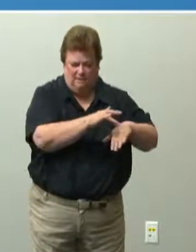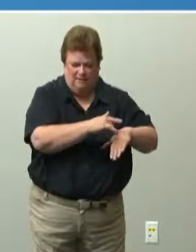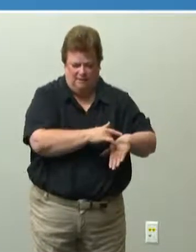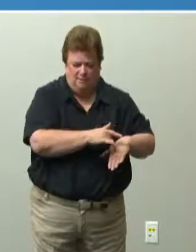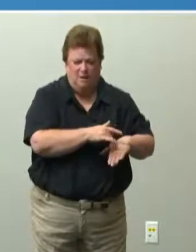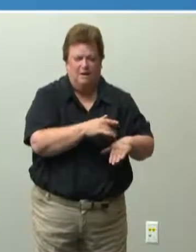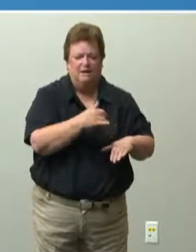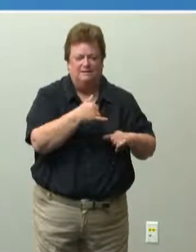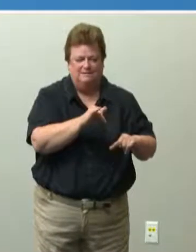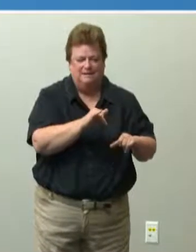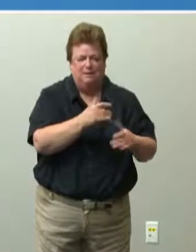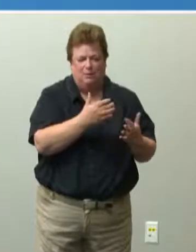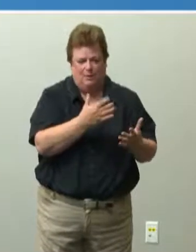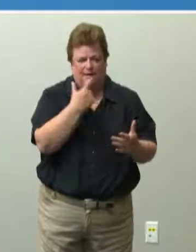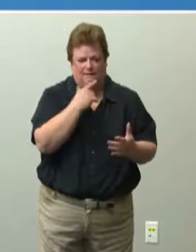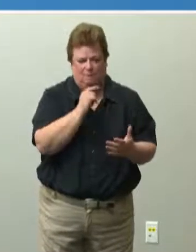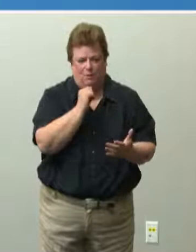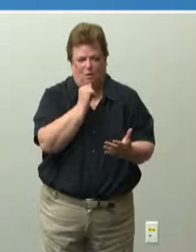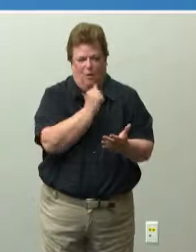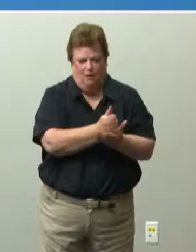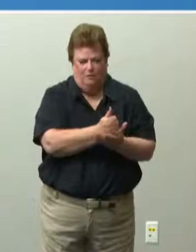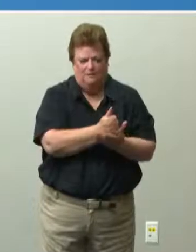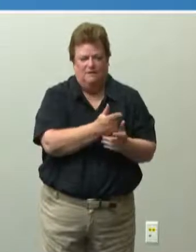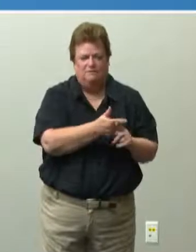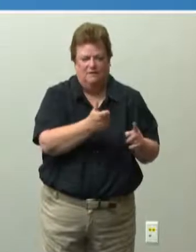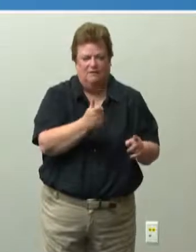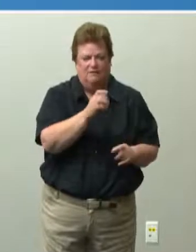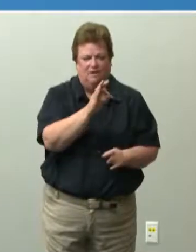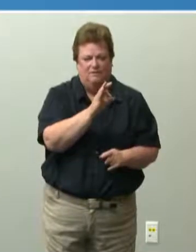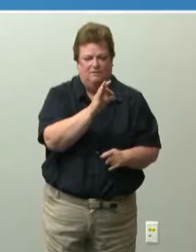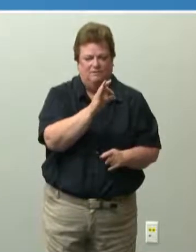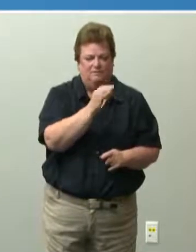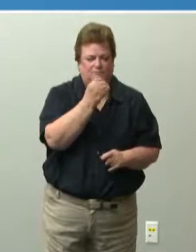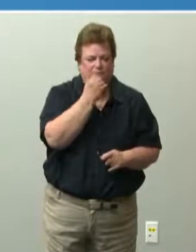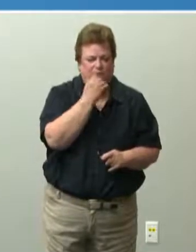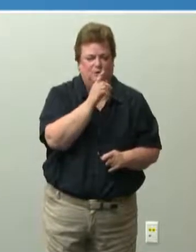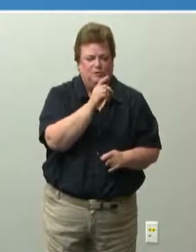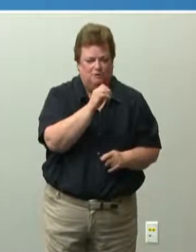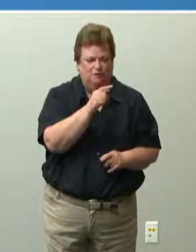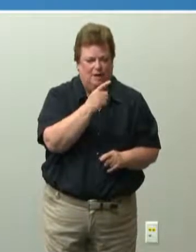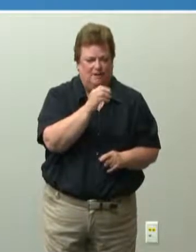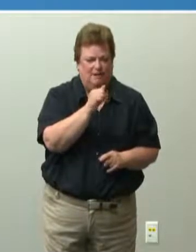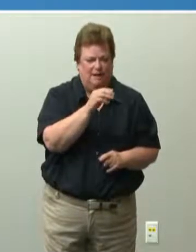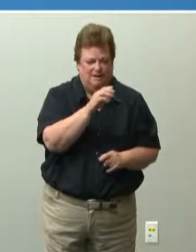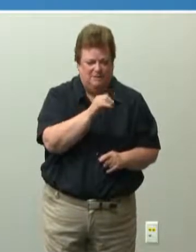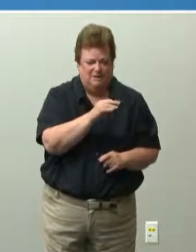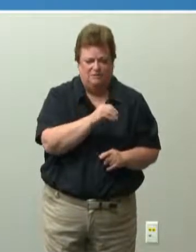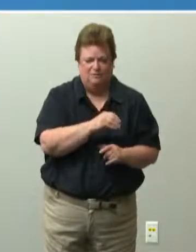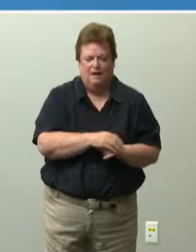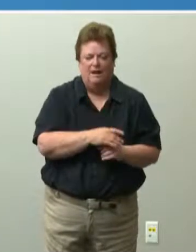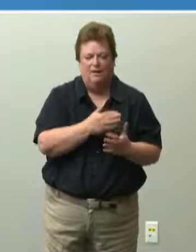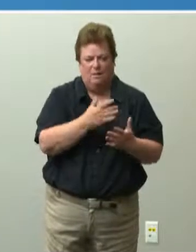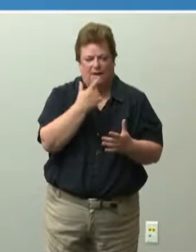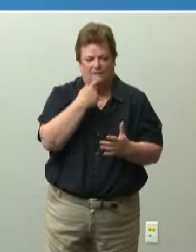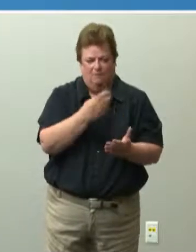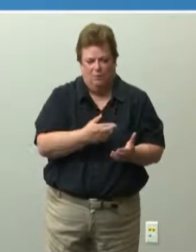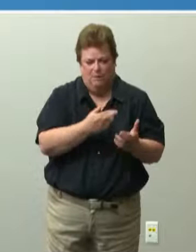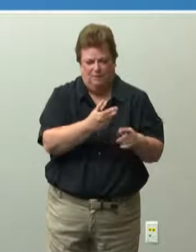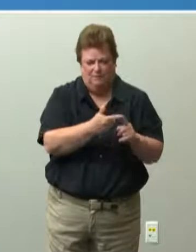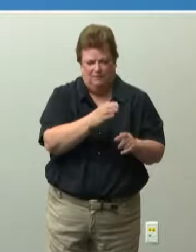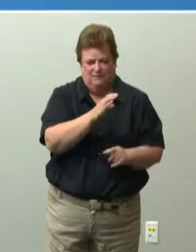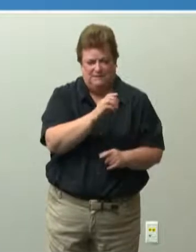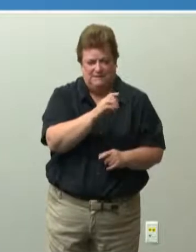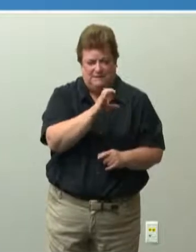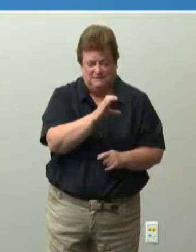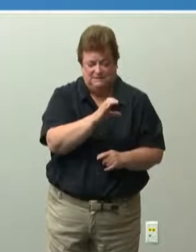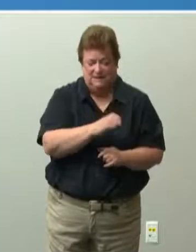to be authorized by the Food and Drug Administration and recommended by a CDC advisory committee. If